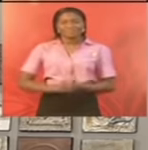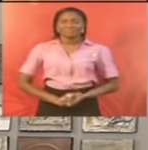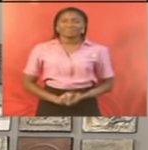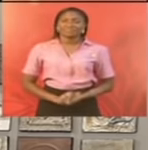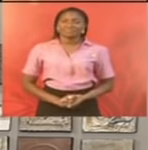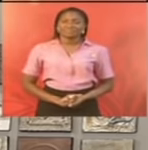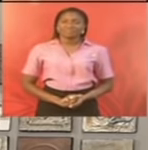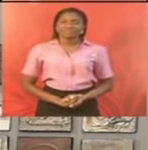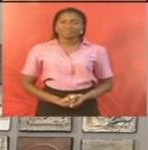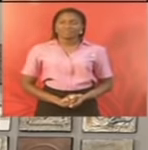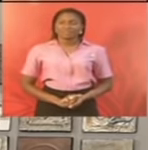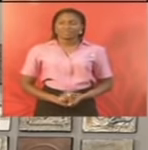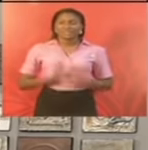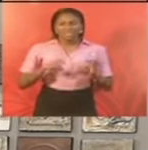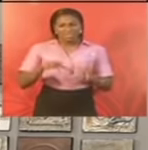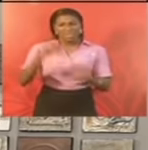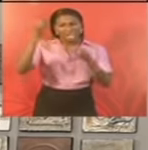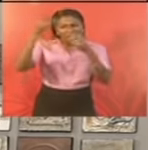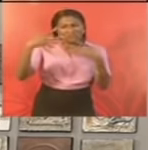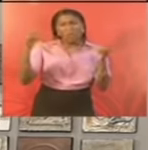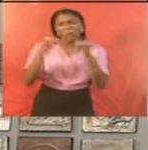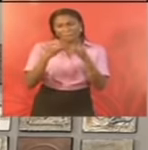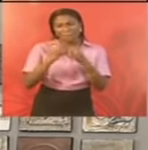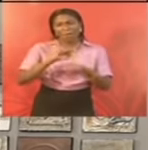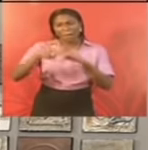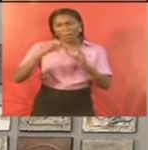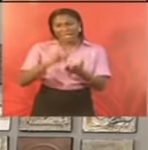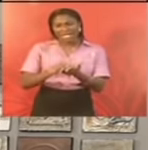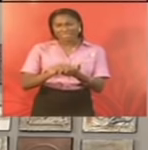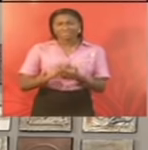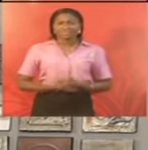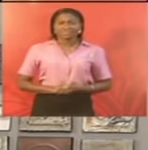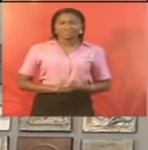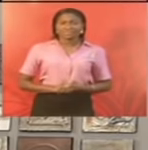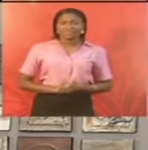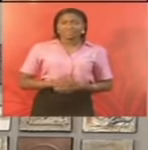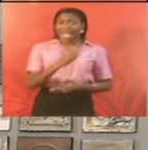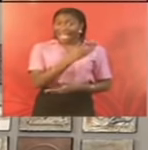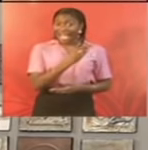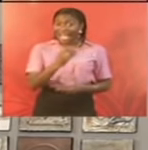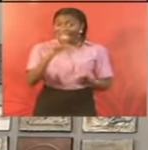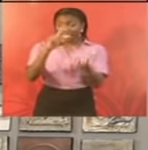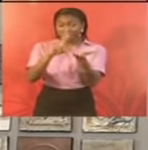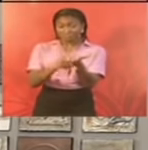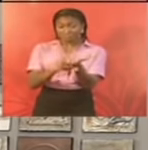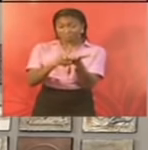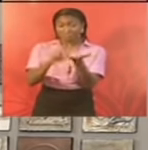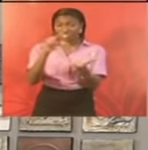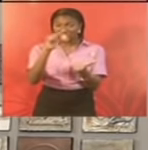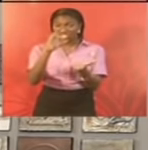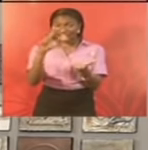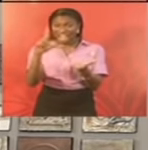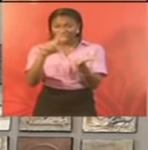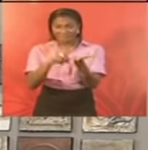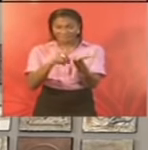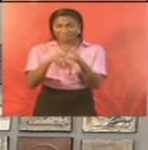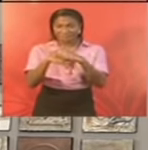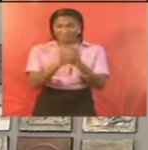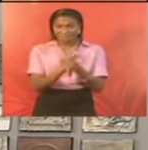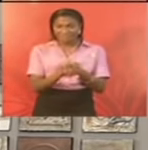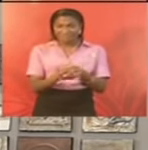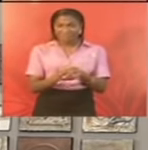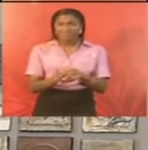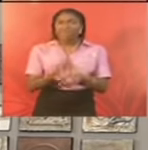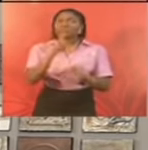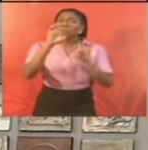get additional detail on that. And the hand sanitizers, I'd like to remind the population that you do have access to your own